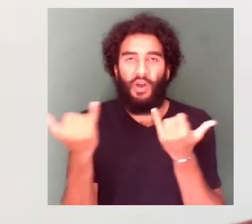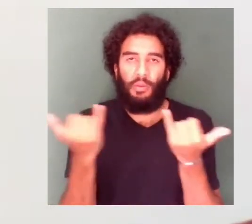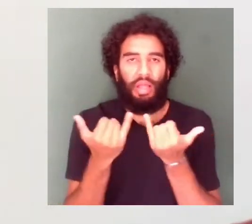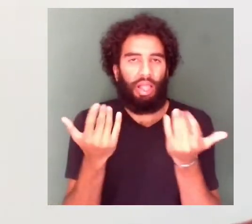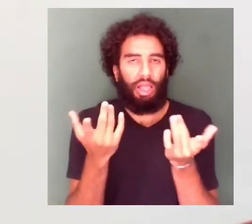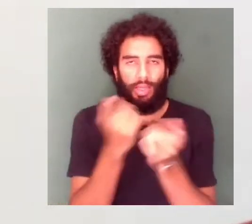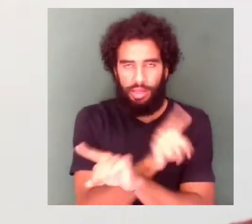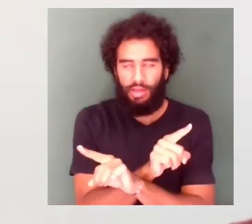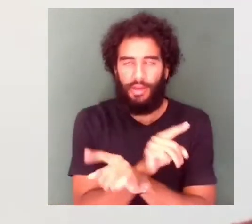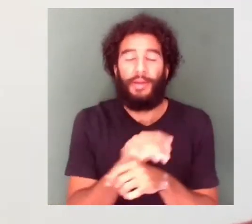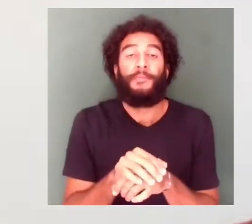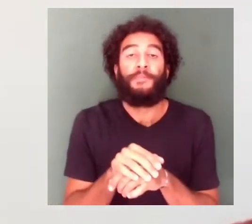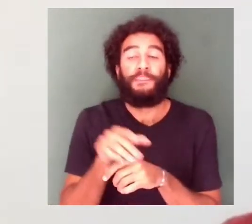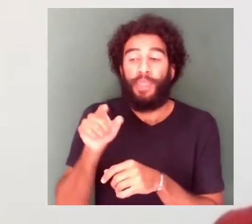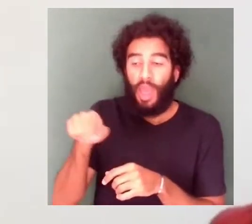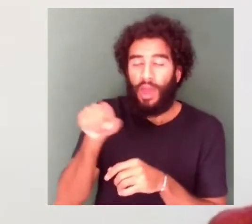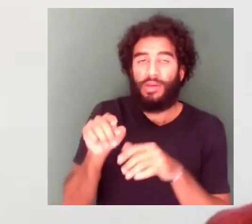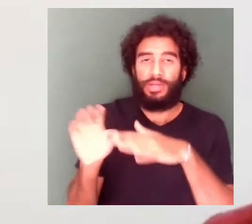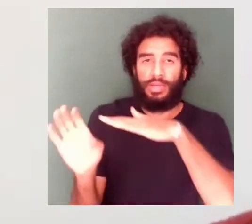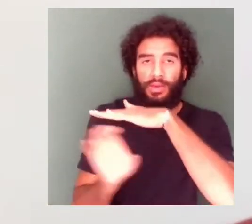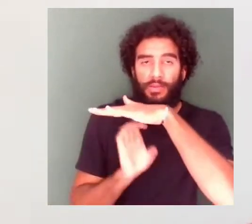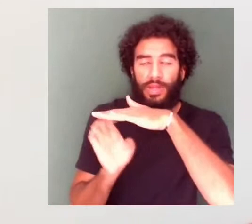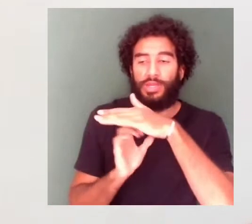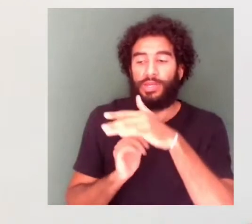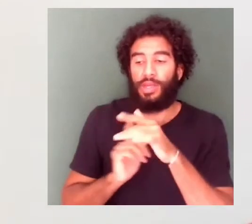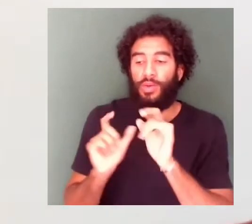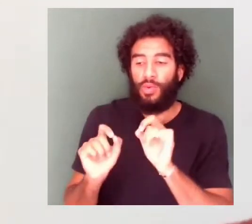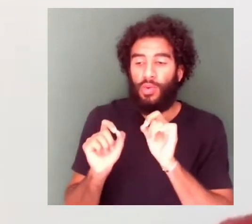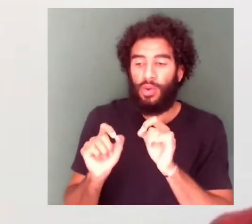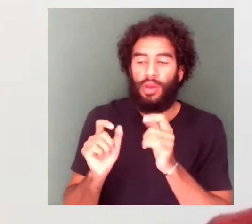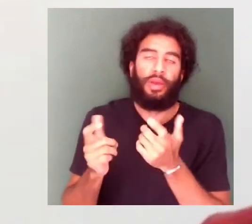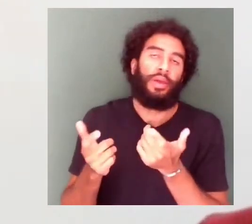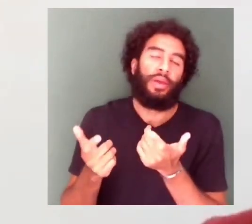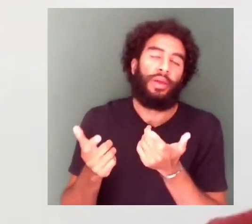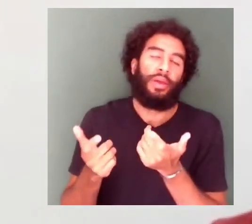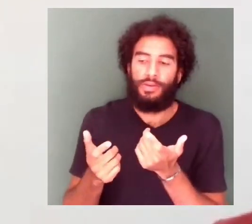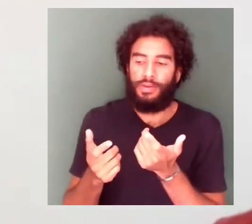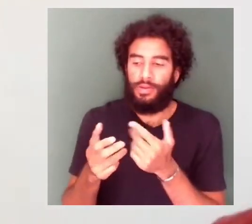had crossed actions. So this is based on the fact that